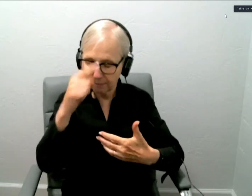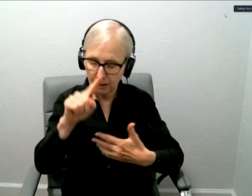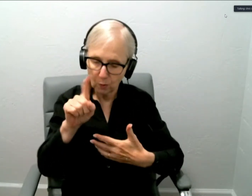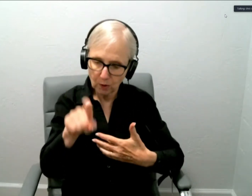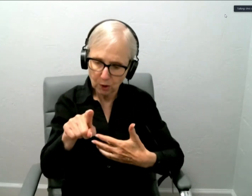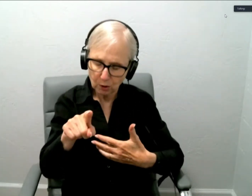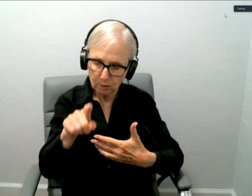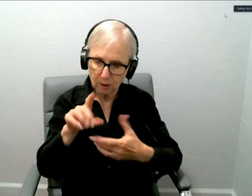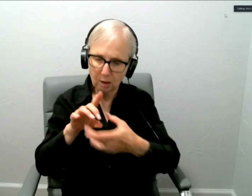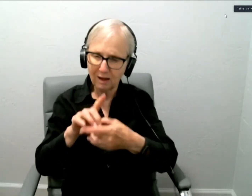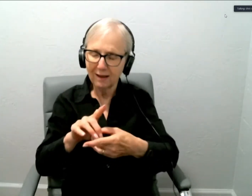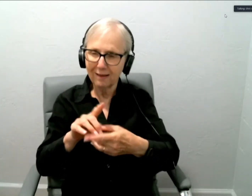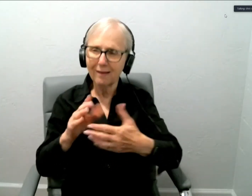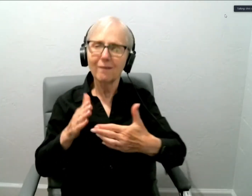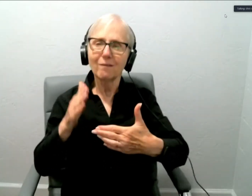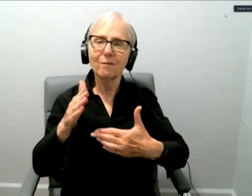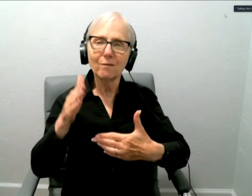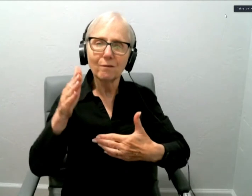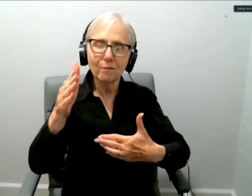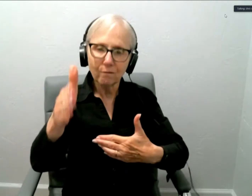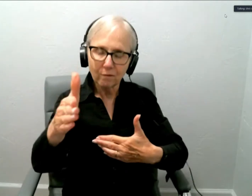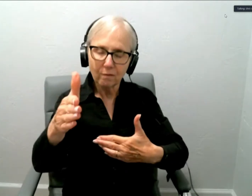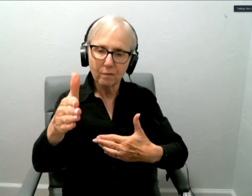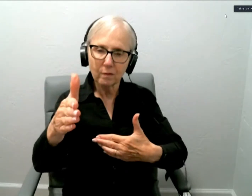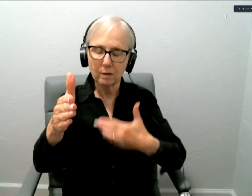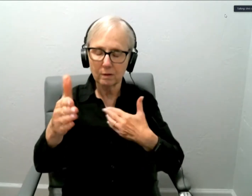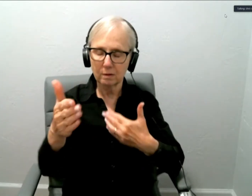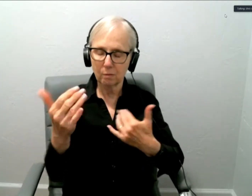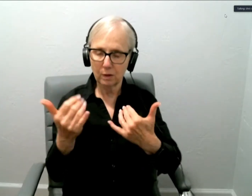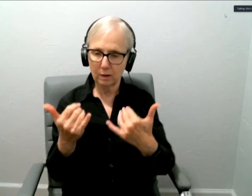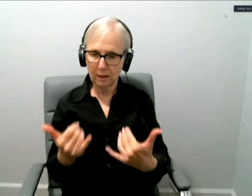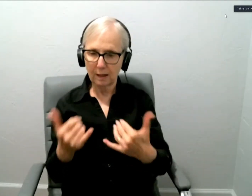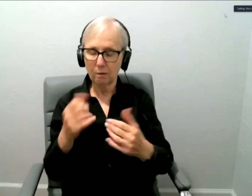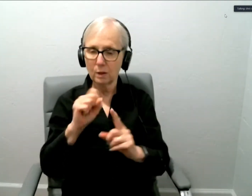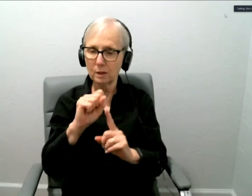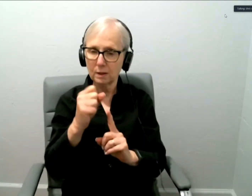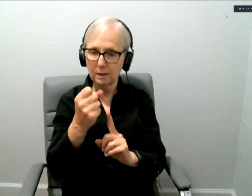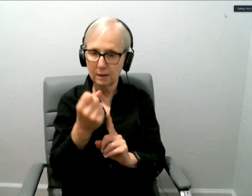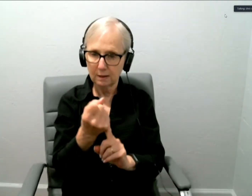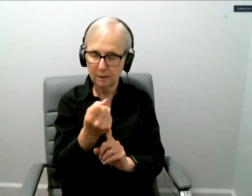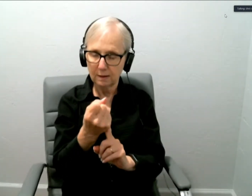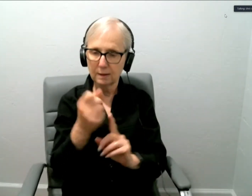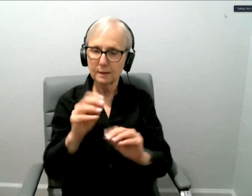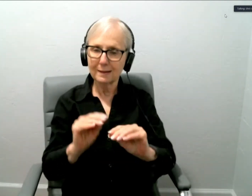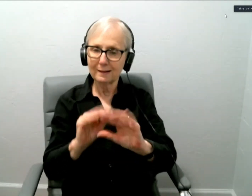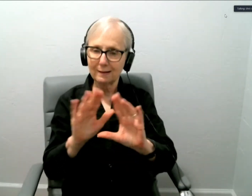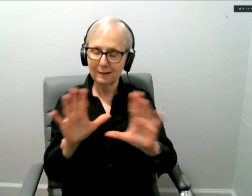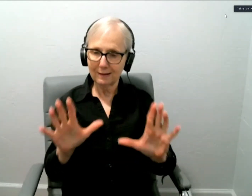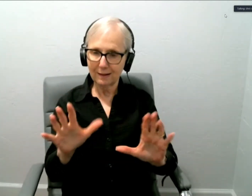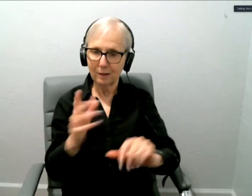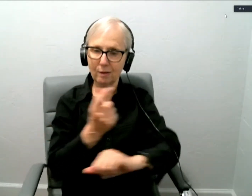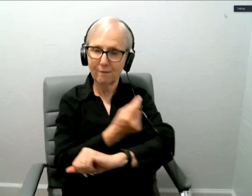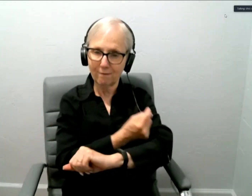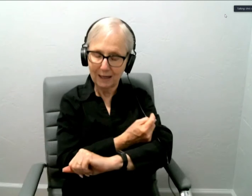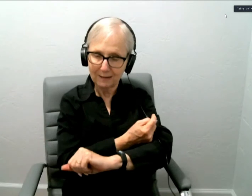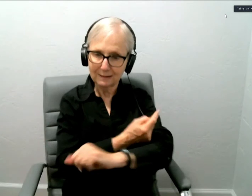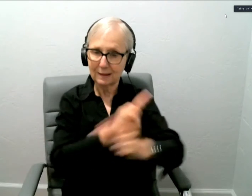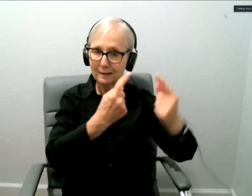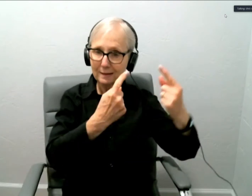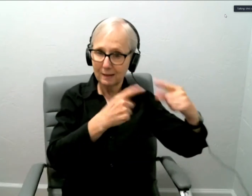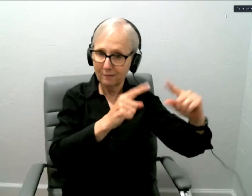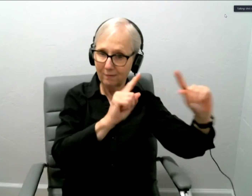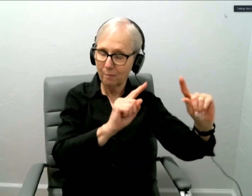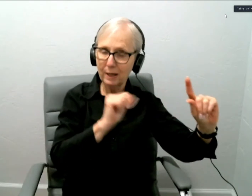more in the long term. We are now in a situation where it's clear that the vaccine, while effective,